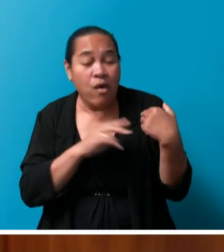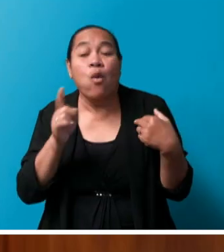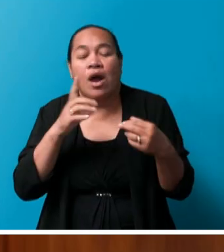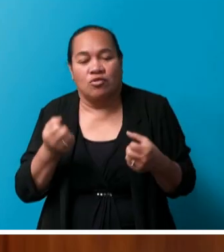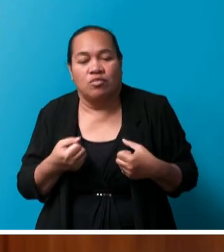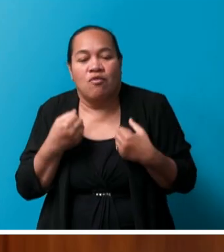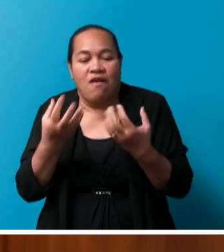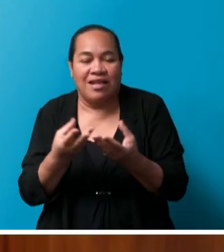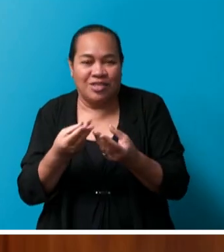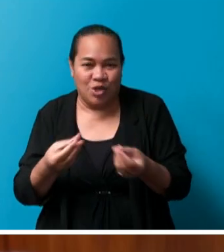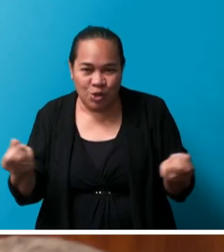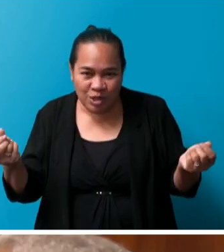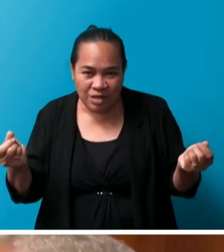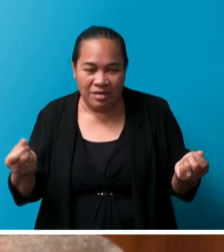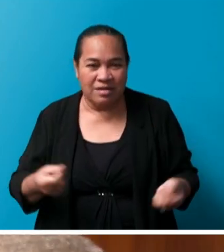solutions.